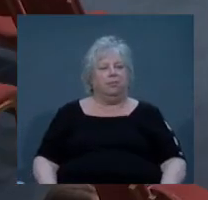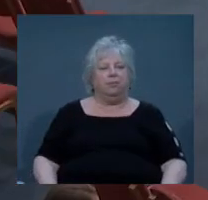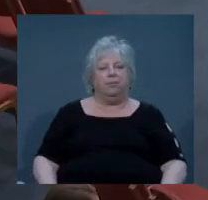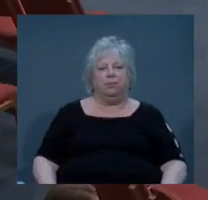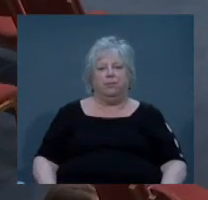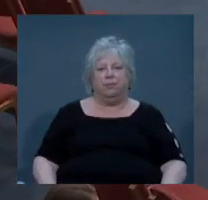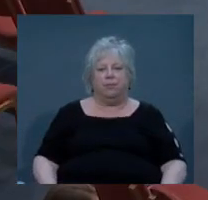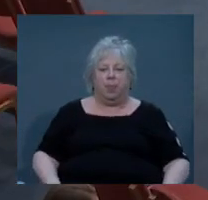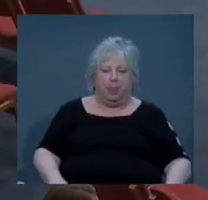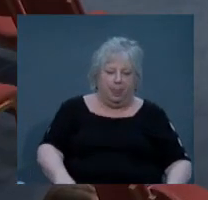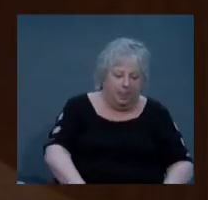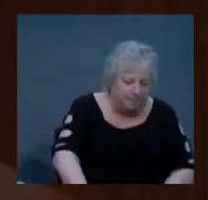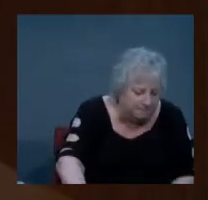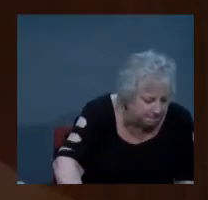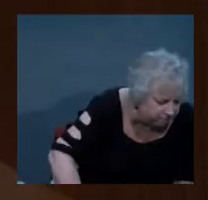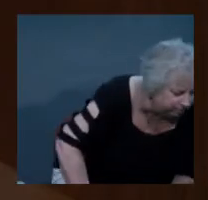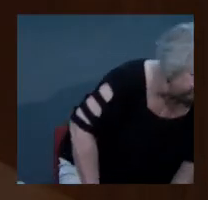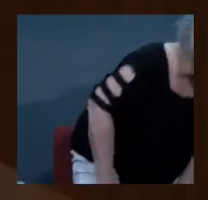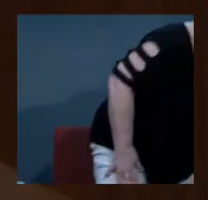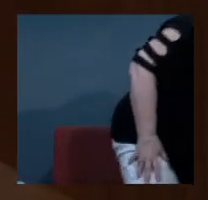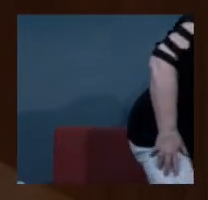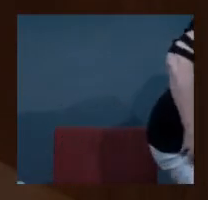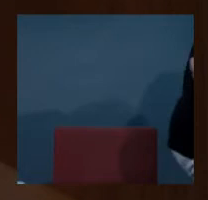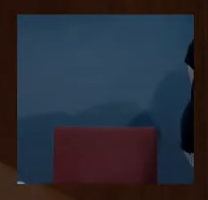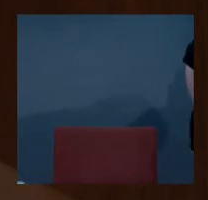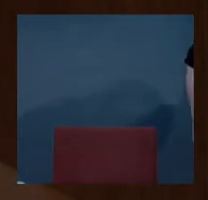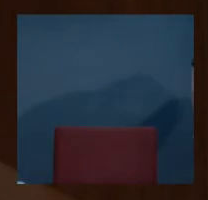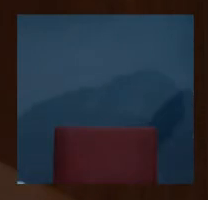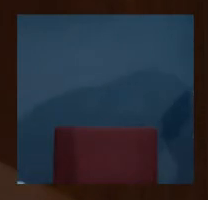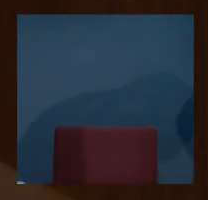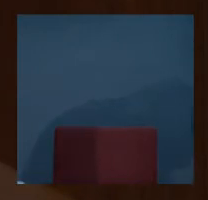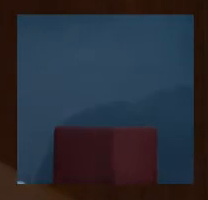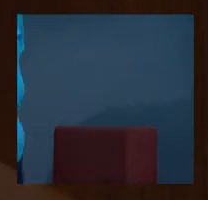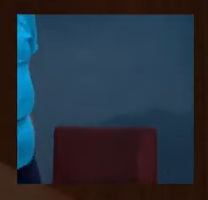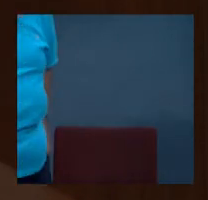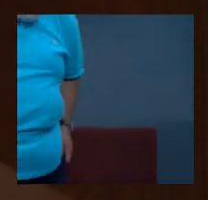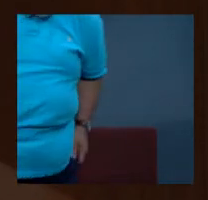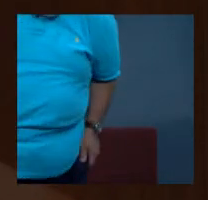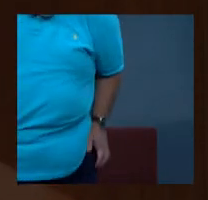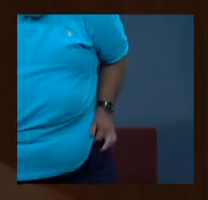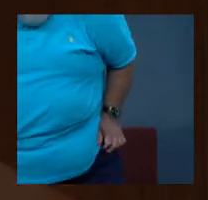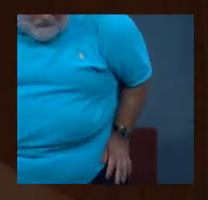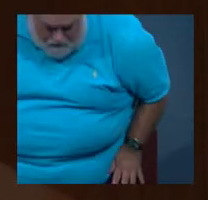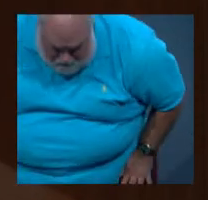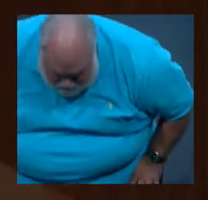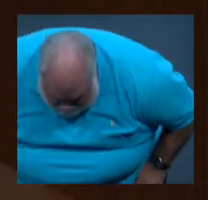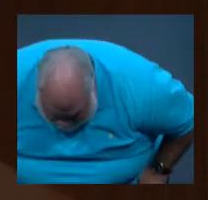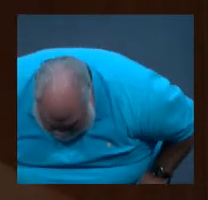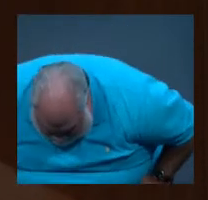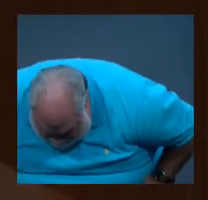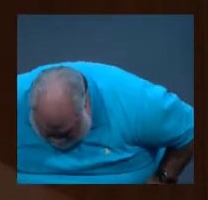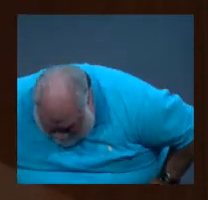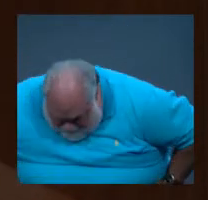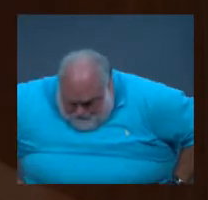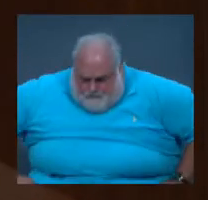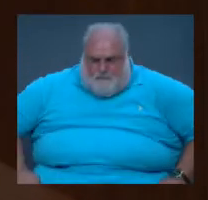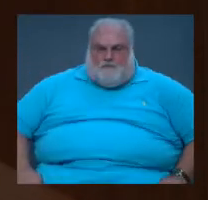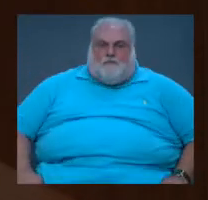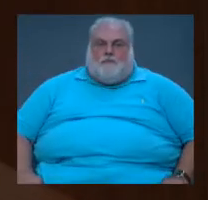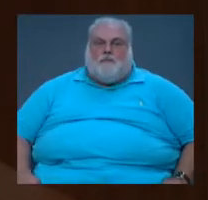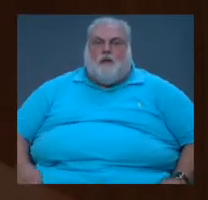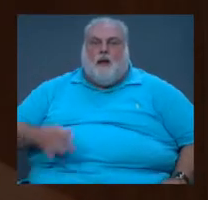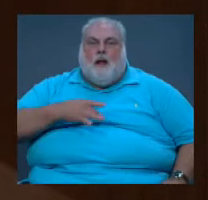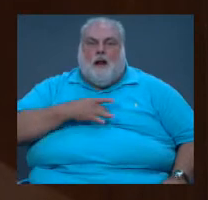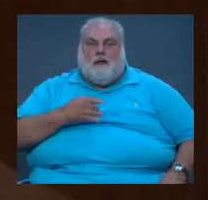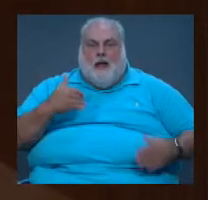Director Adcock. Mayor, I would like to have a copy of each time when we have one of these sessions, a hard copy,